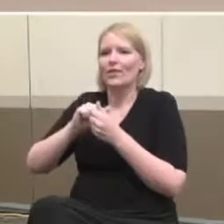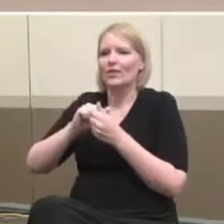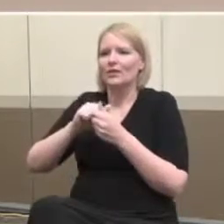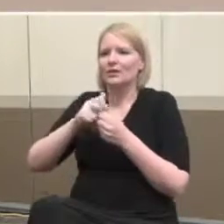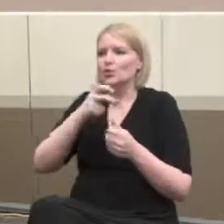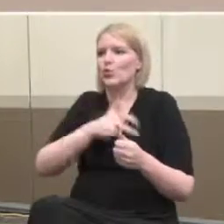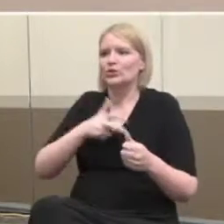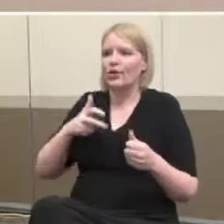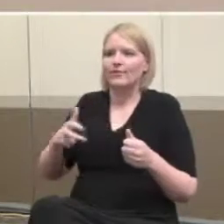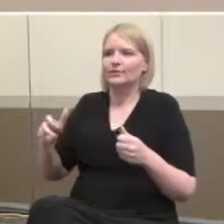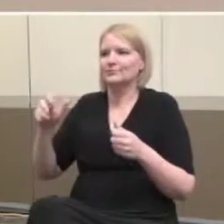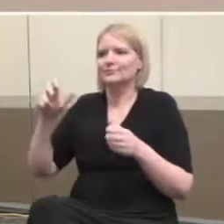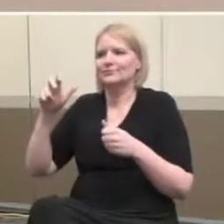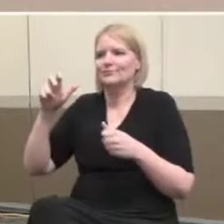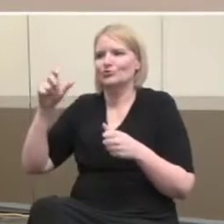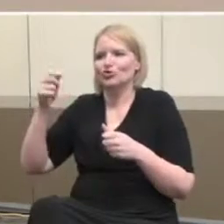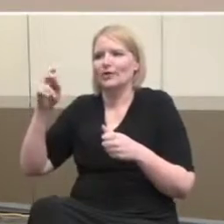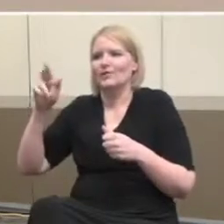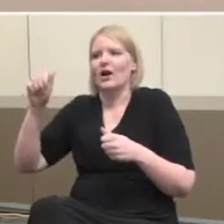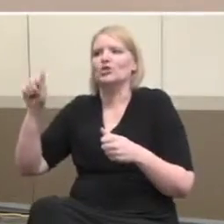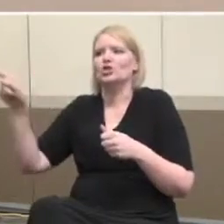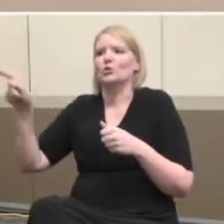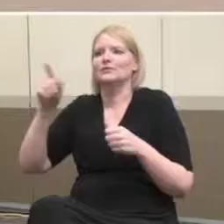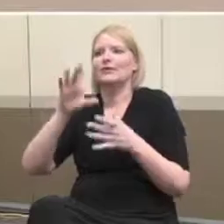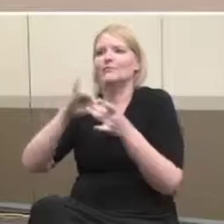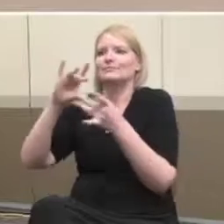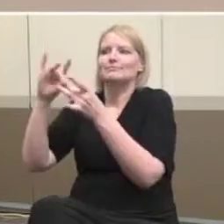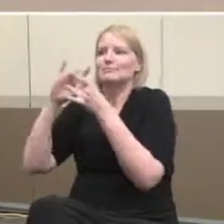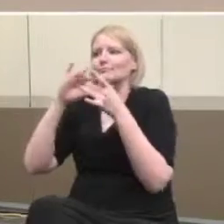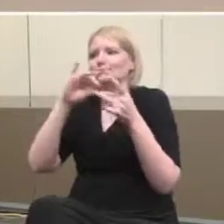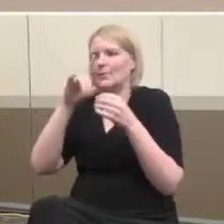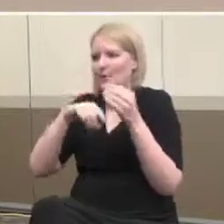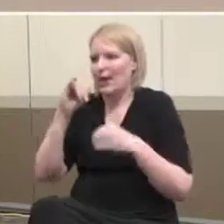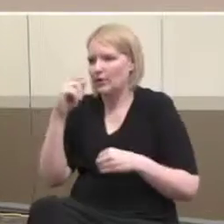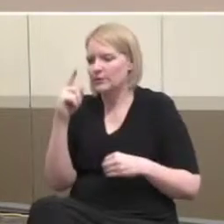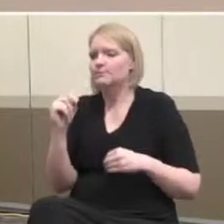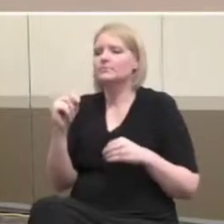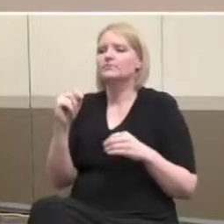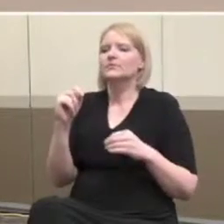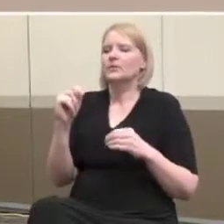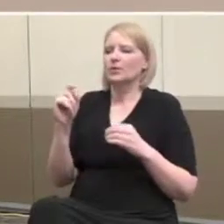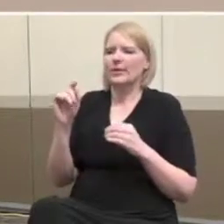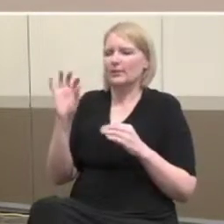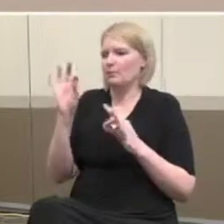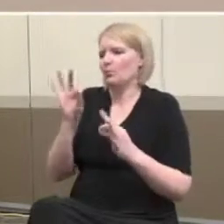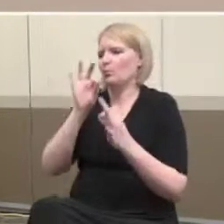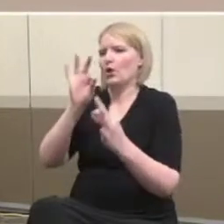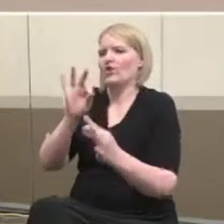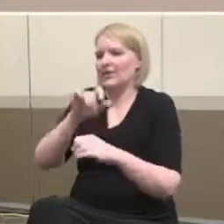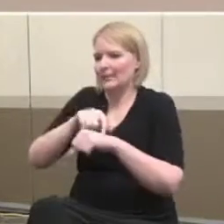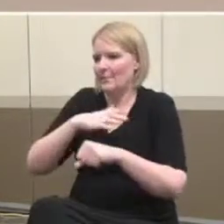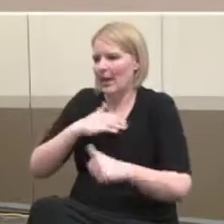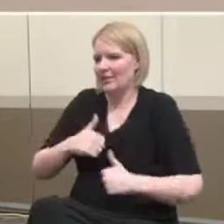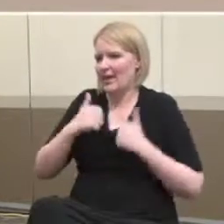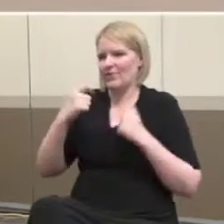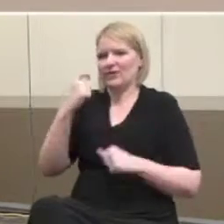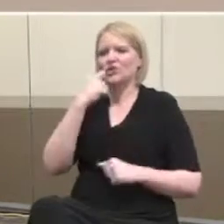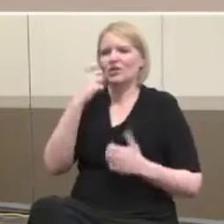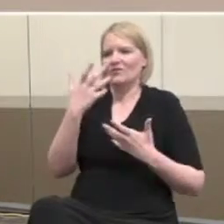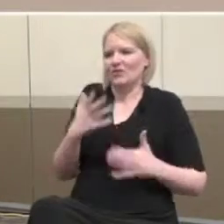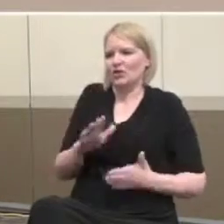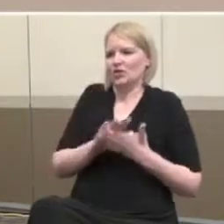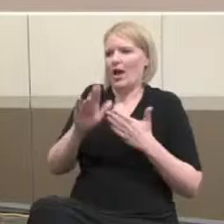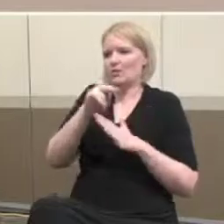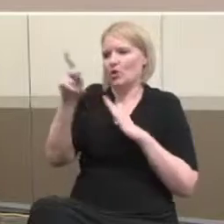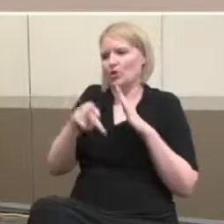I mean, she is going the world talking about this. And it must have been just the right time in my life, because I had just finished some college programming. If any of you